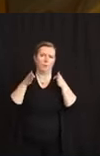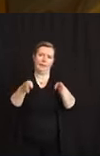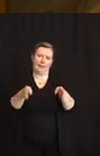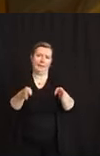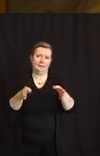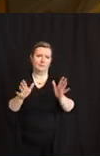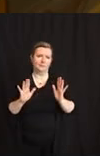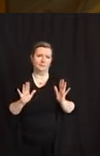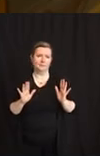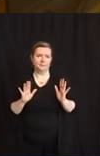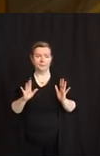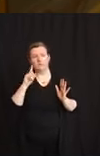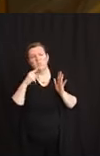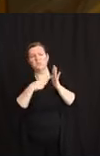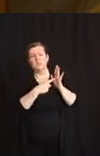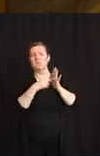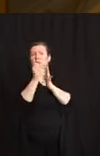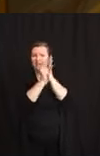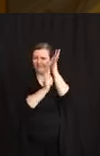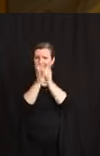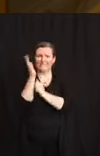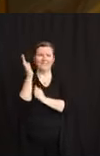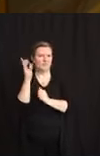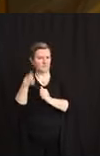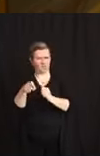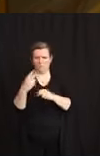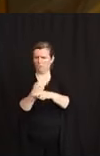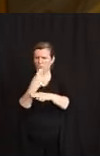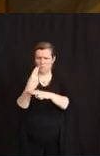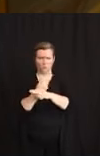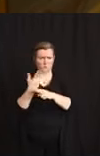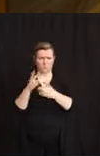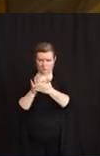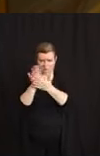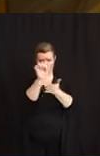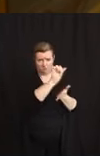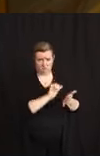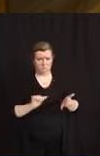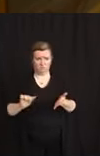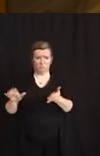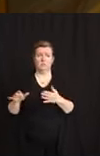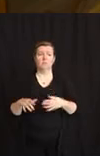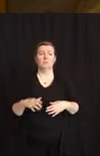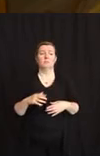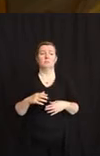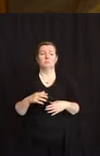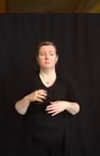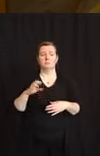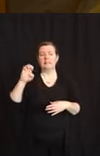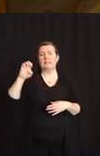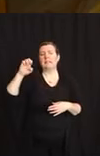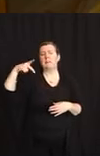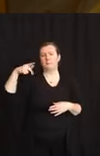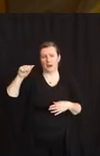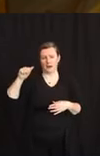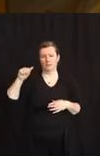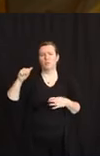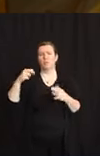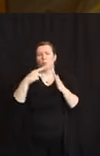disposable gloves to clean and disinfect. Use EPA-registered household disinfectants